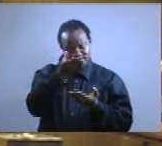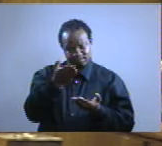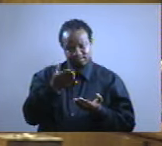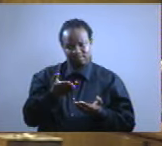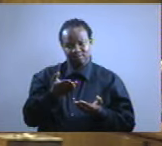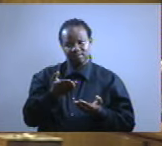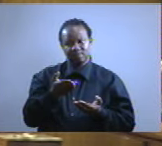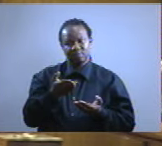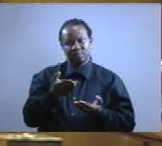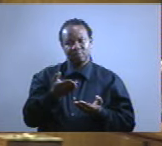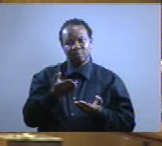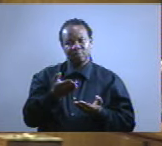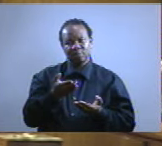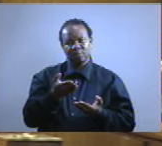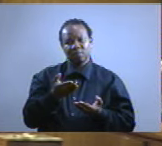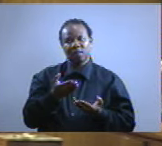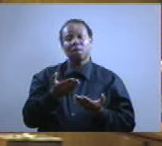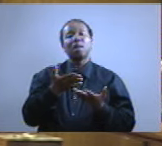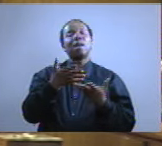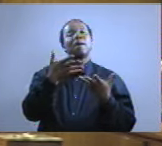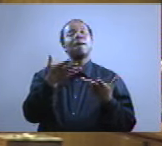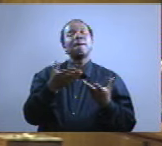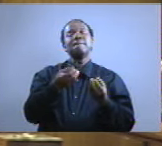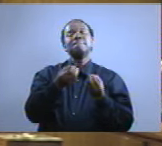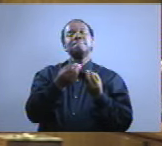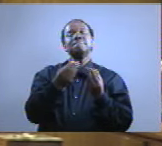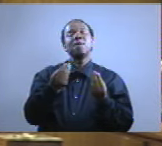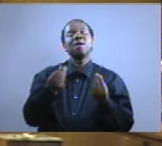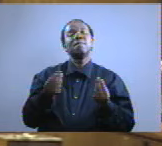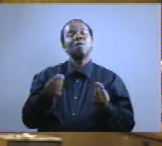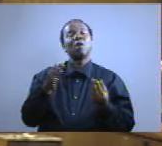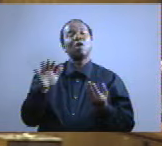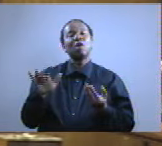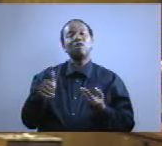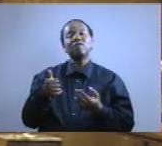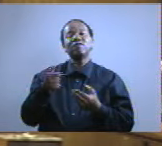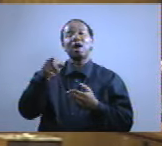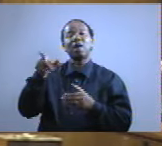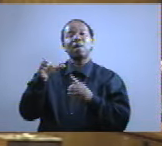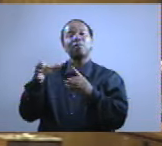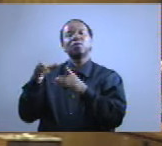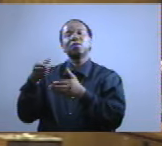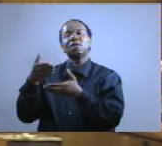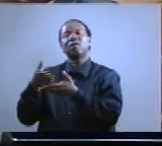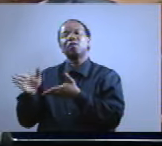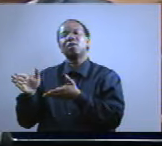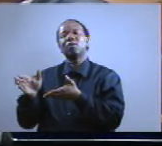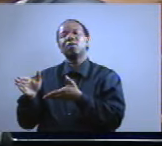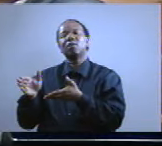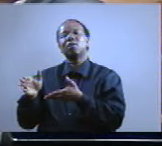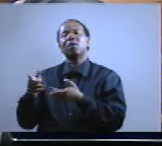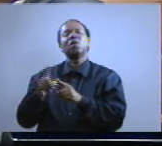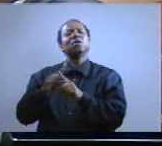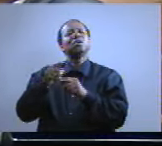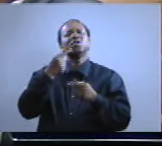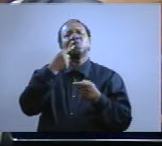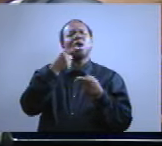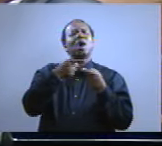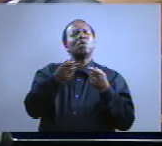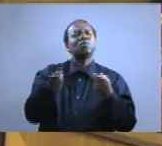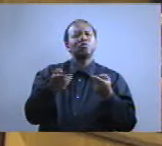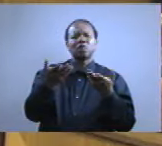a number of members of the opposition have just left the chamber. Now, member, what's out of order there? It's out of order in